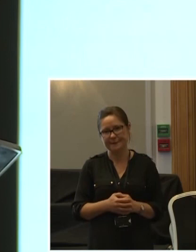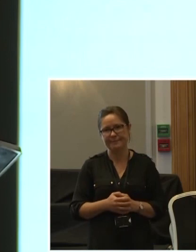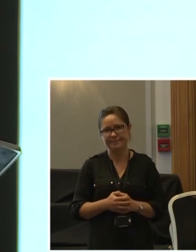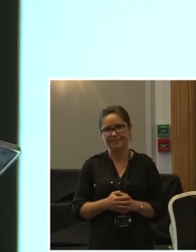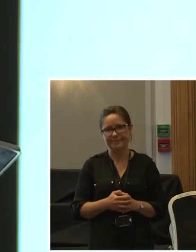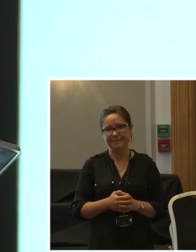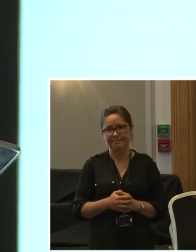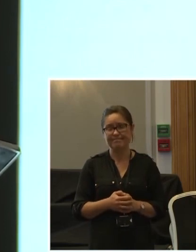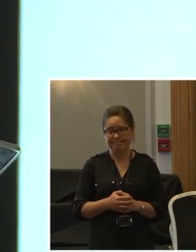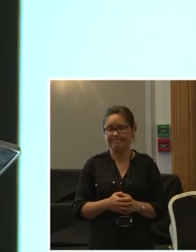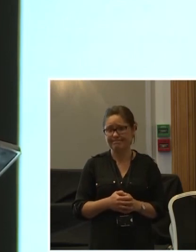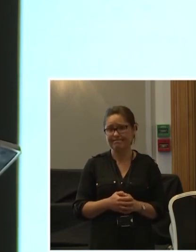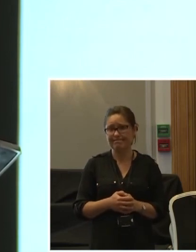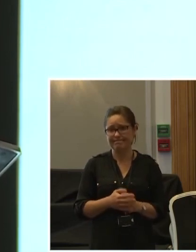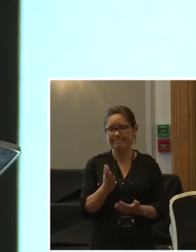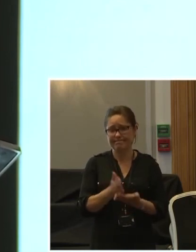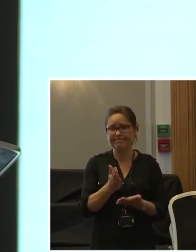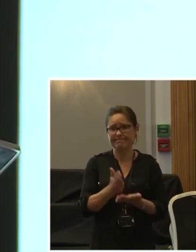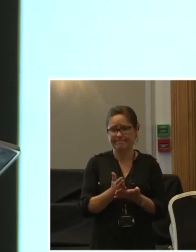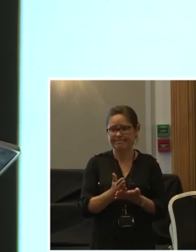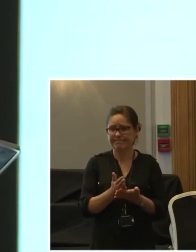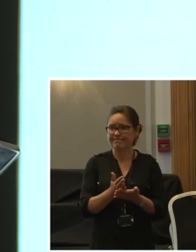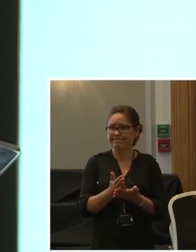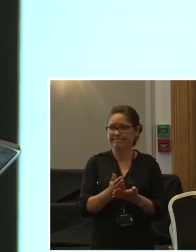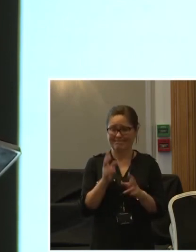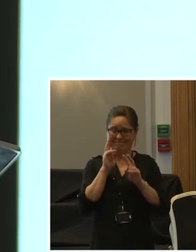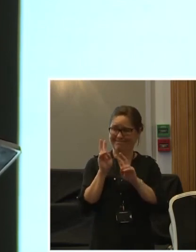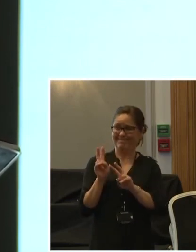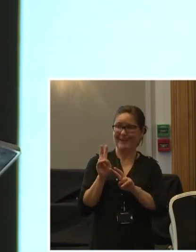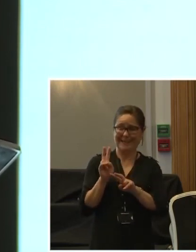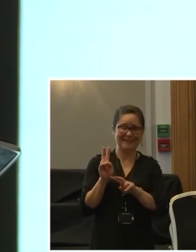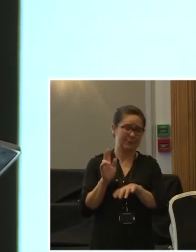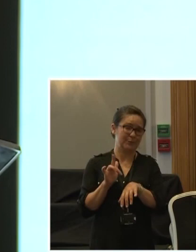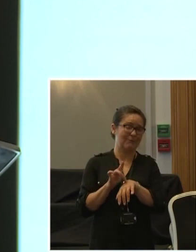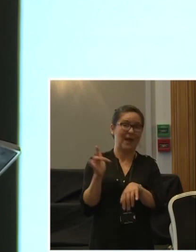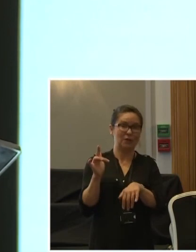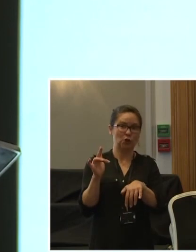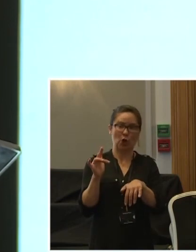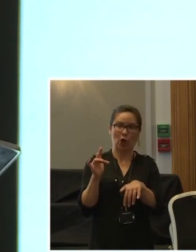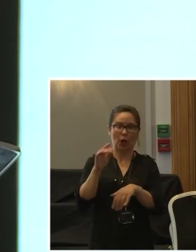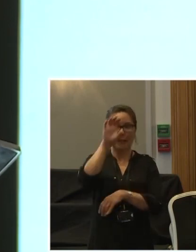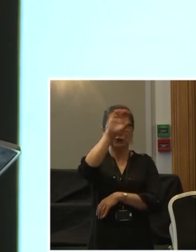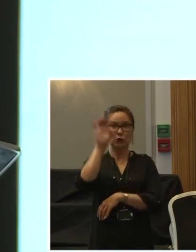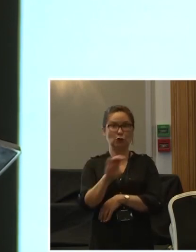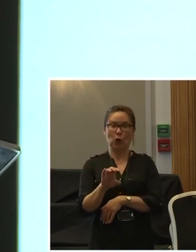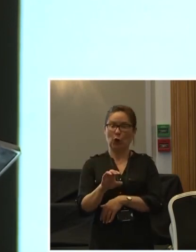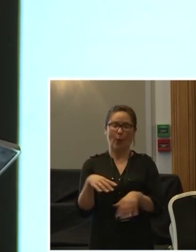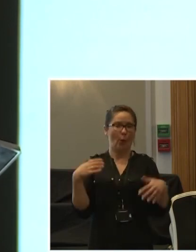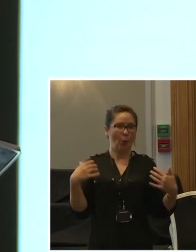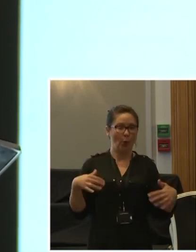think, our even on a professional level, Zoom is an amazing tool, and in the pandemic it did an incredible job,